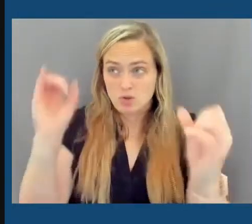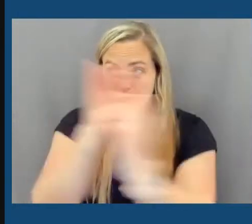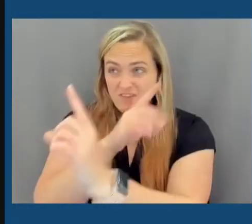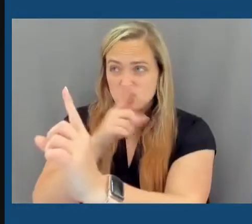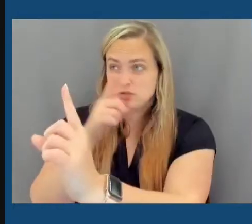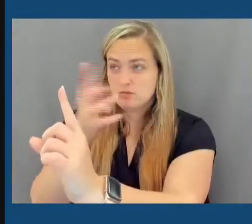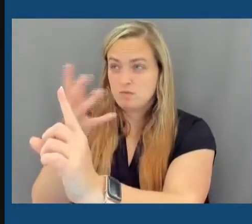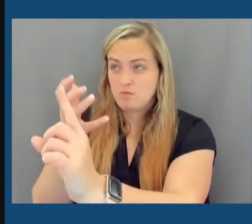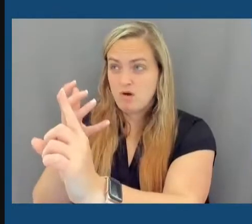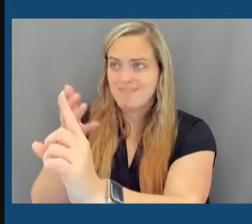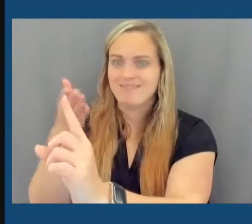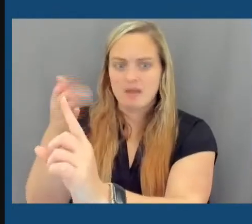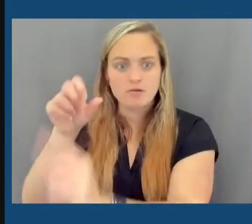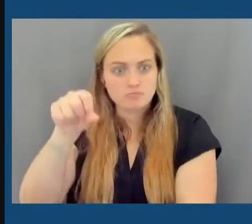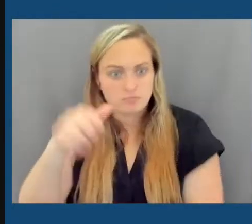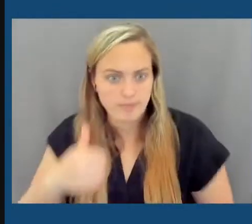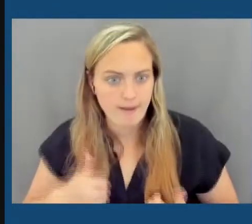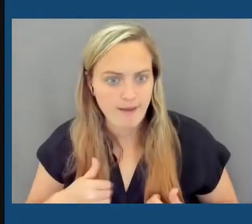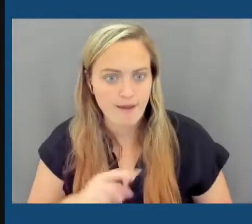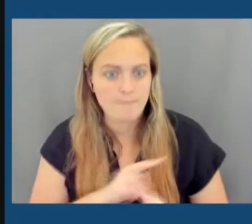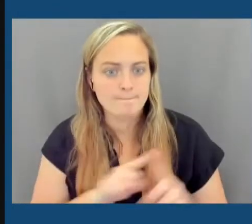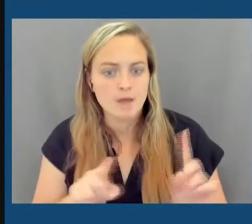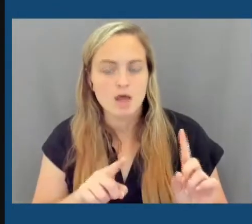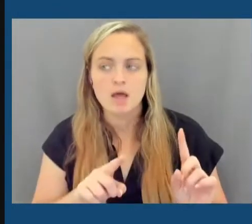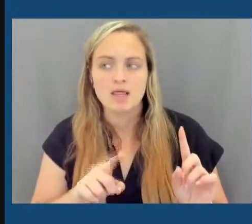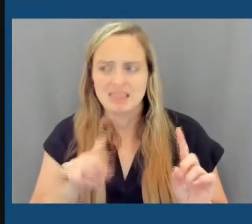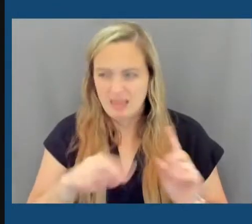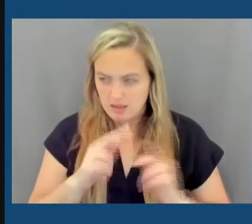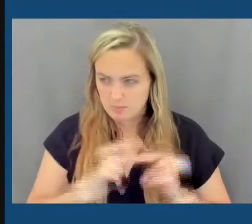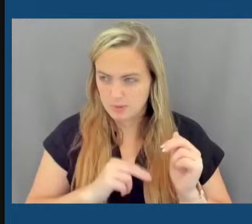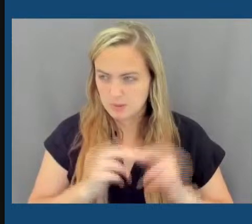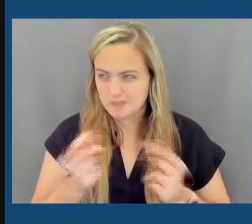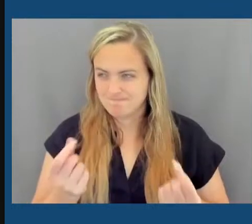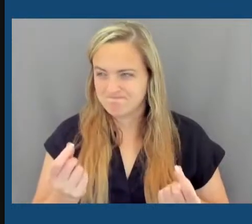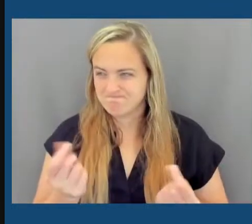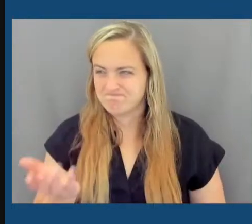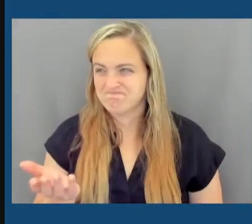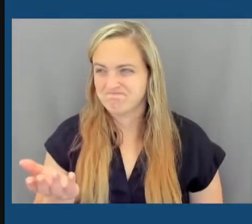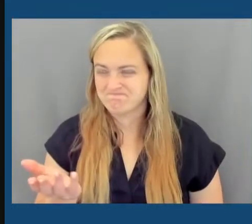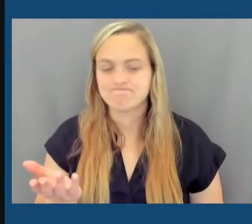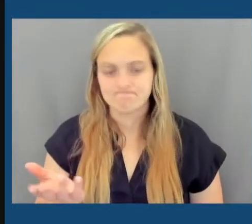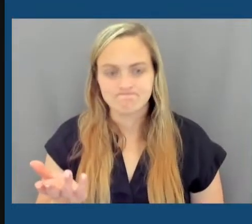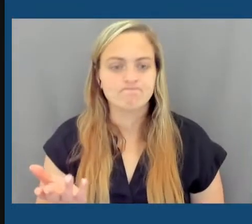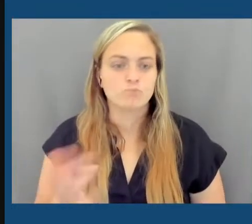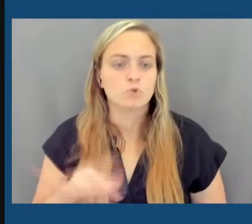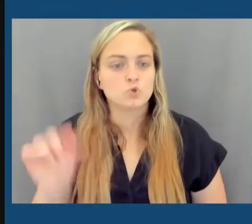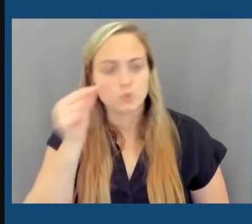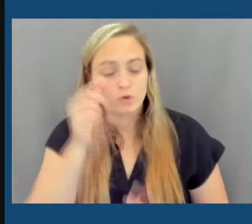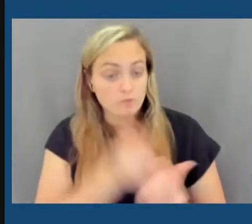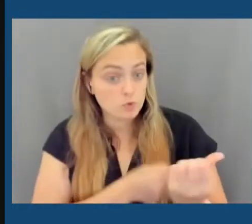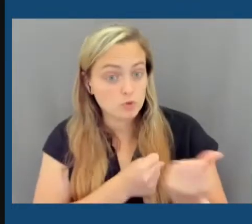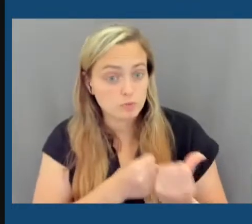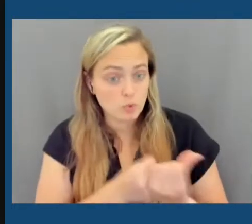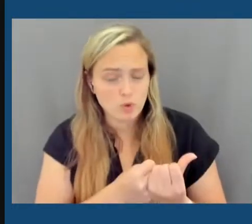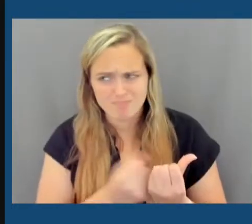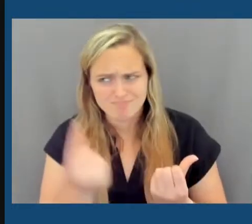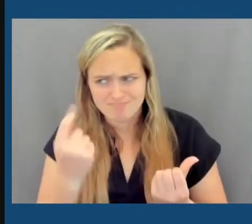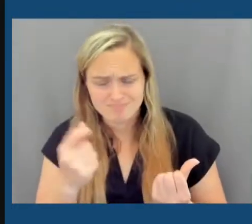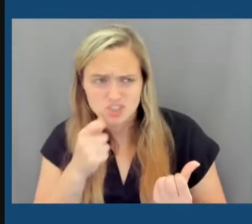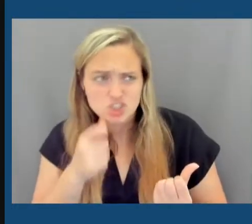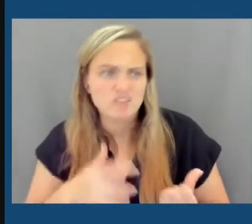had to get over the hump of that building. We had to get past that. And because of the governor's support, and she didn't hesitate for a